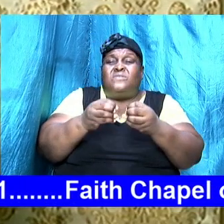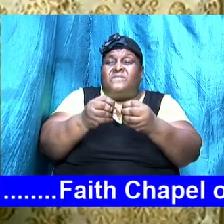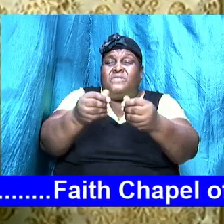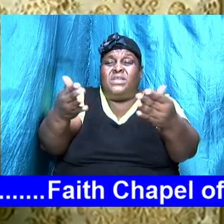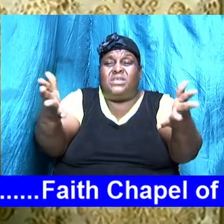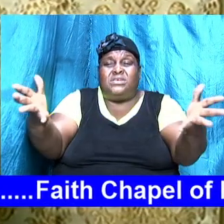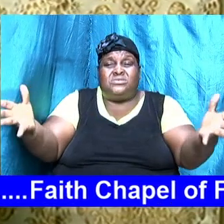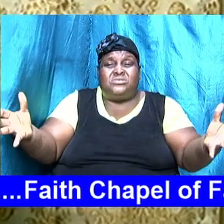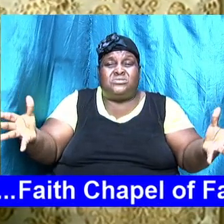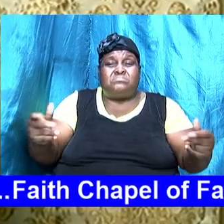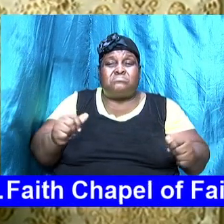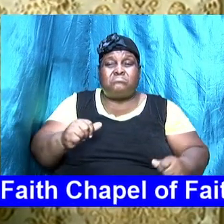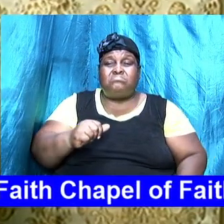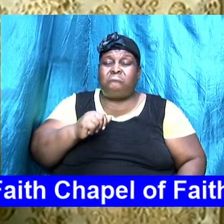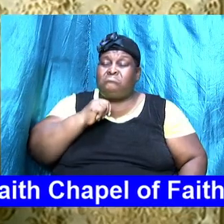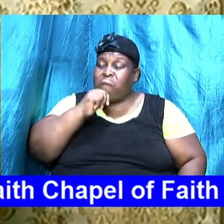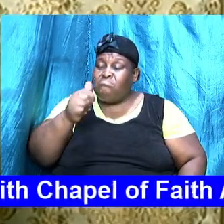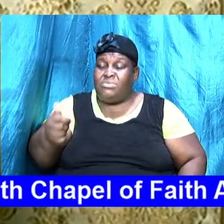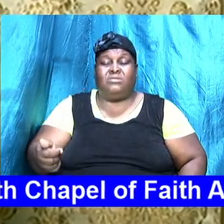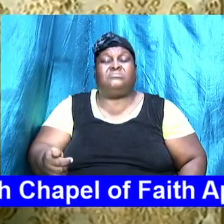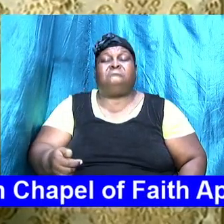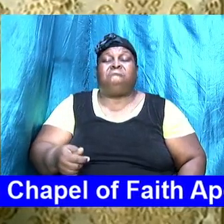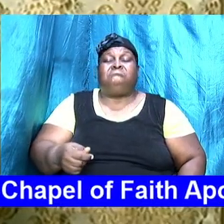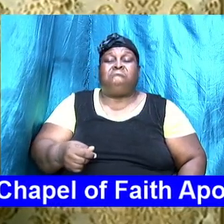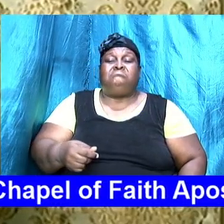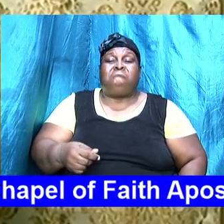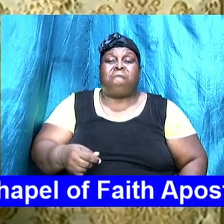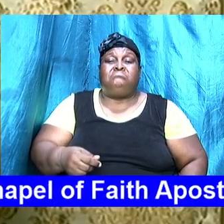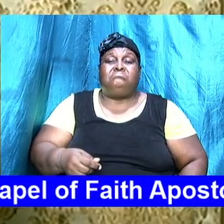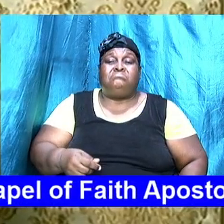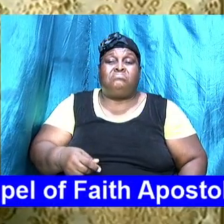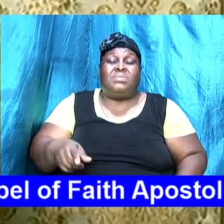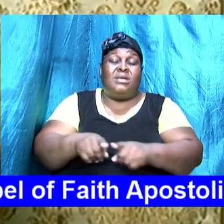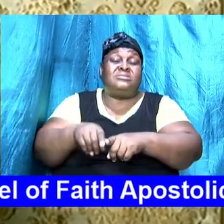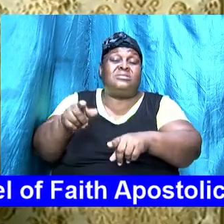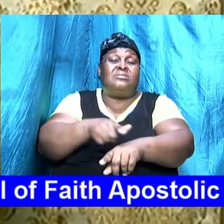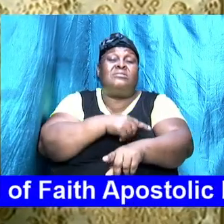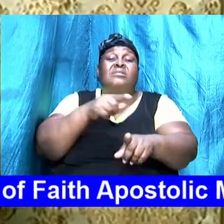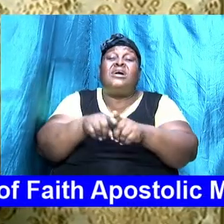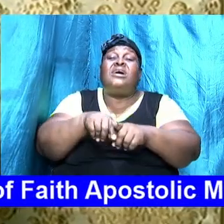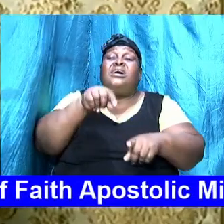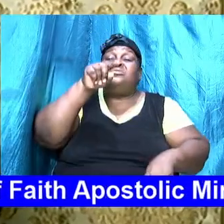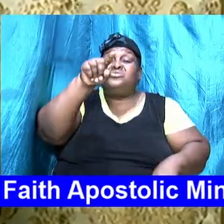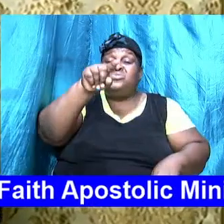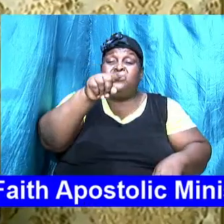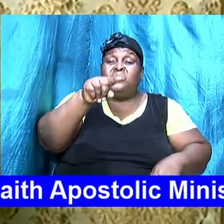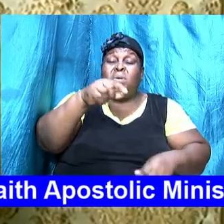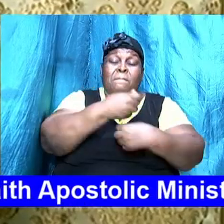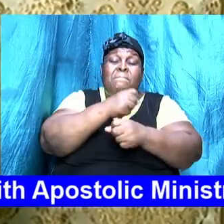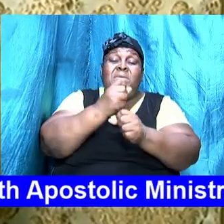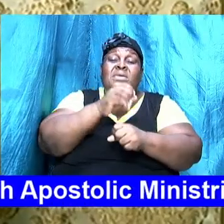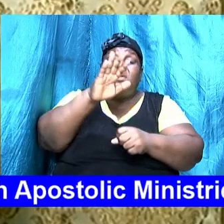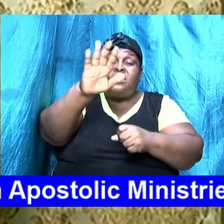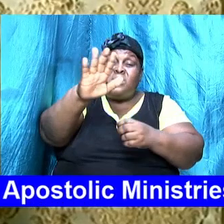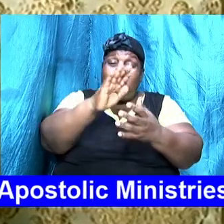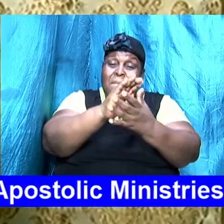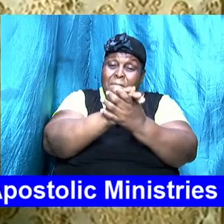not. It will not. And as long as you allow your marriage to